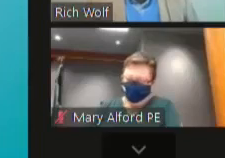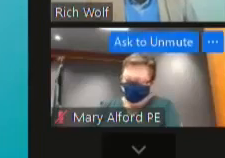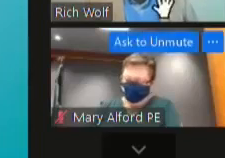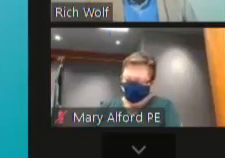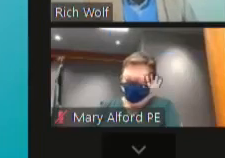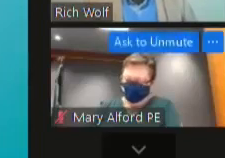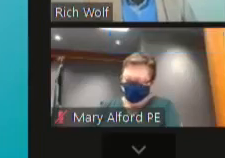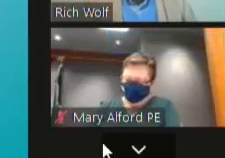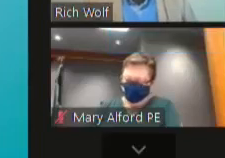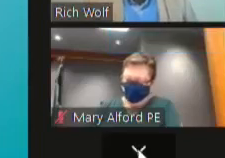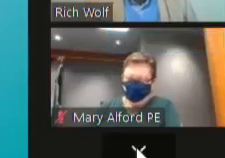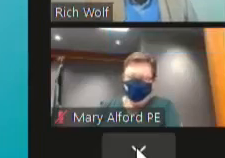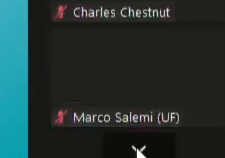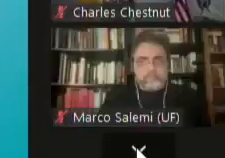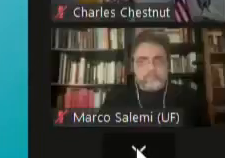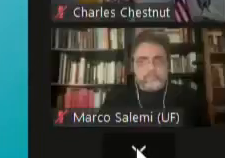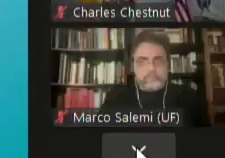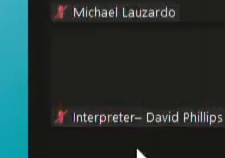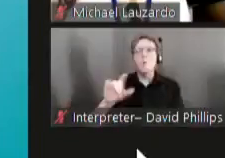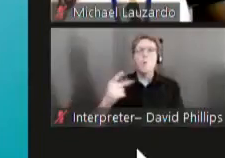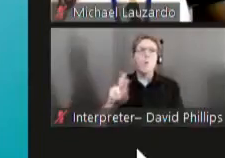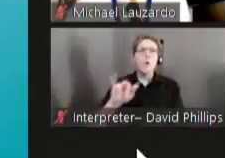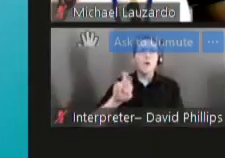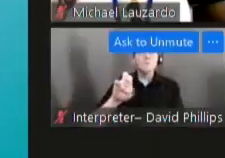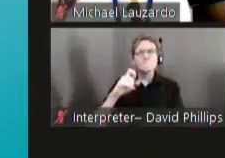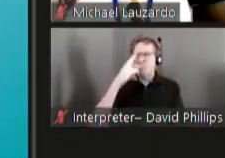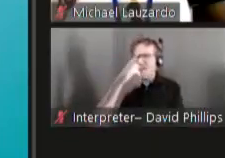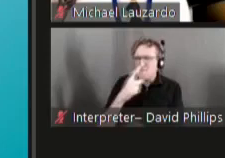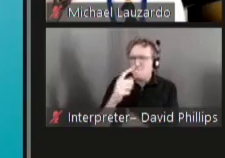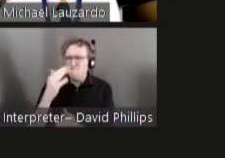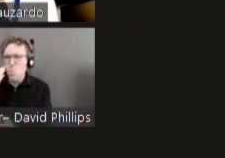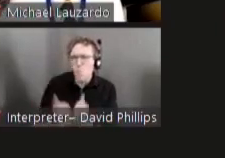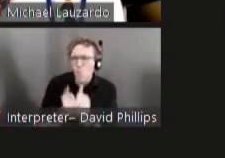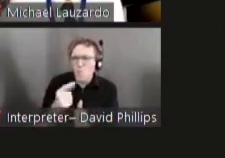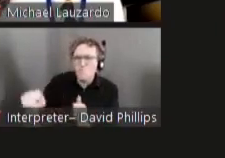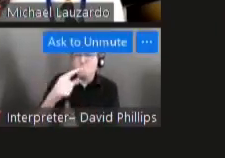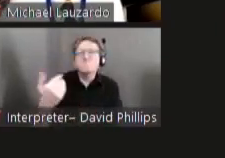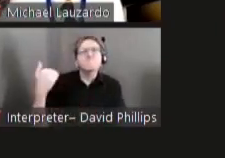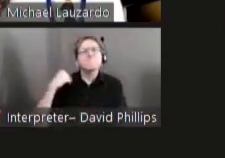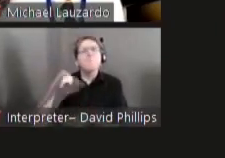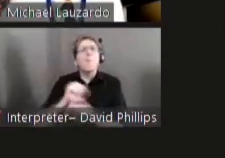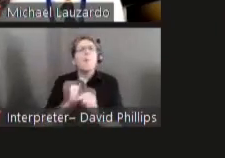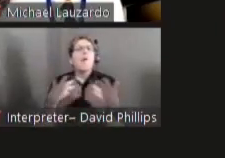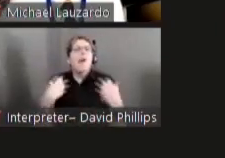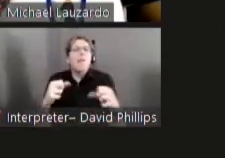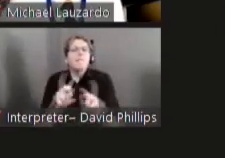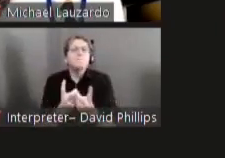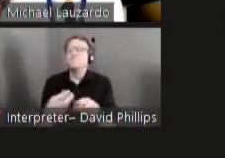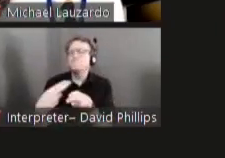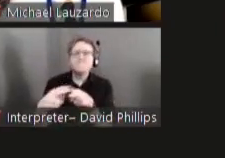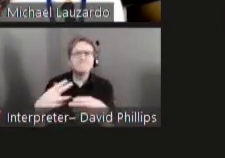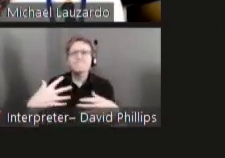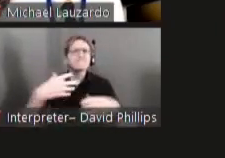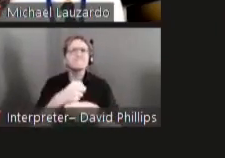Hi, everyone. My name is Ryan McGuire. I think I'm familiar with most of you from previous work at the health department. I'll just be nice and brief talking about the state